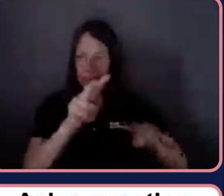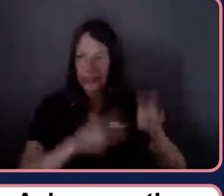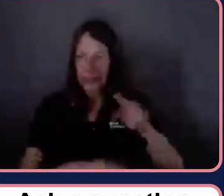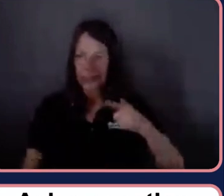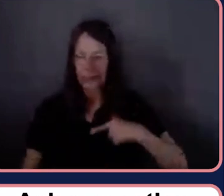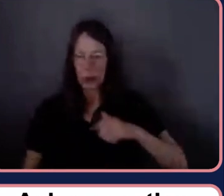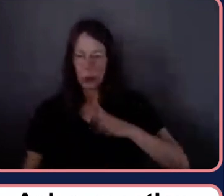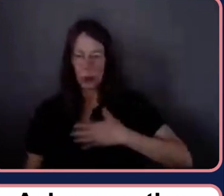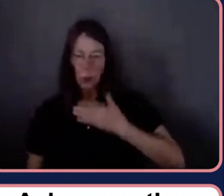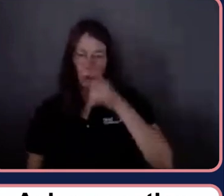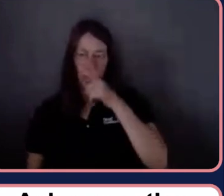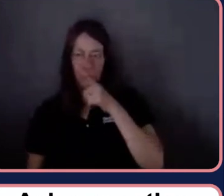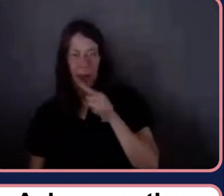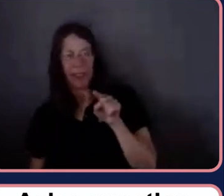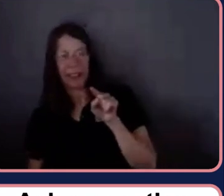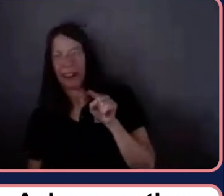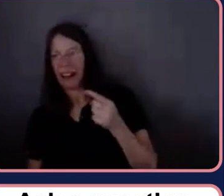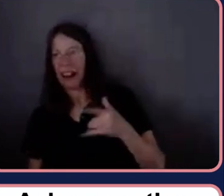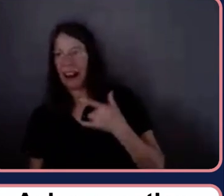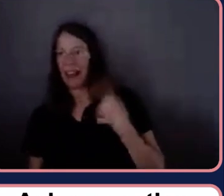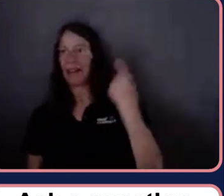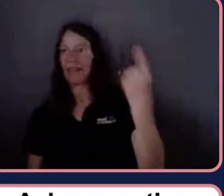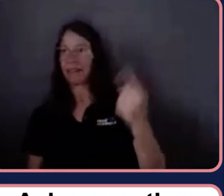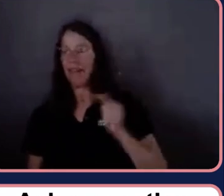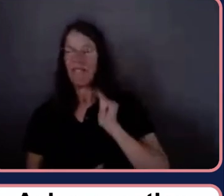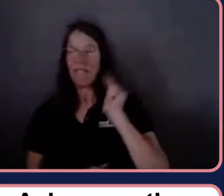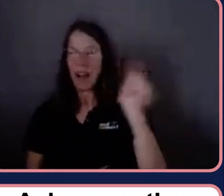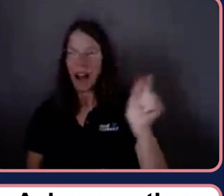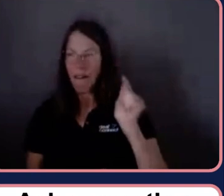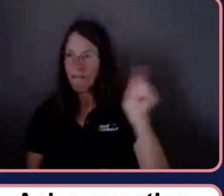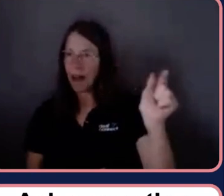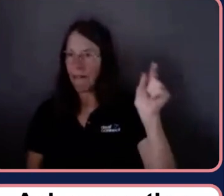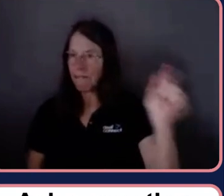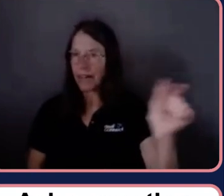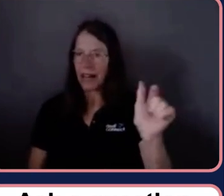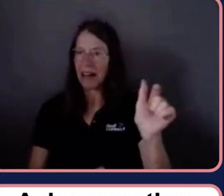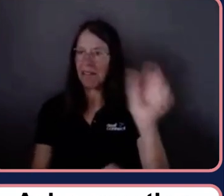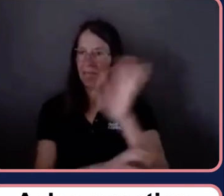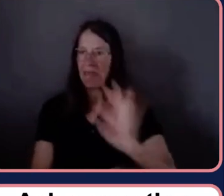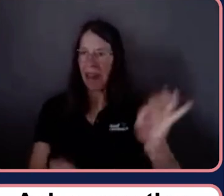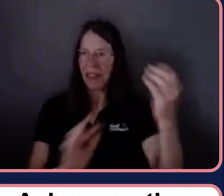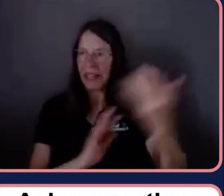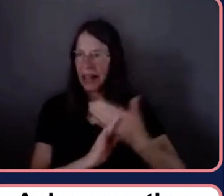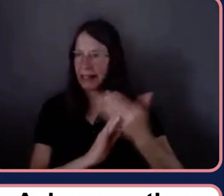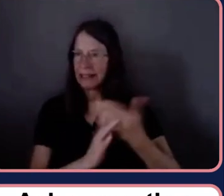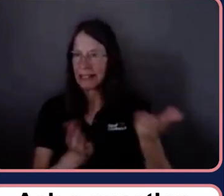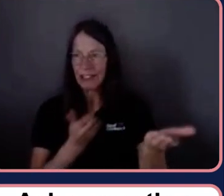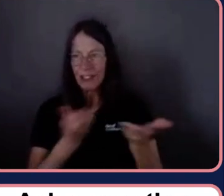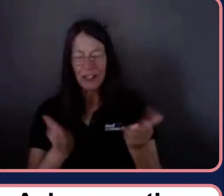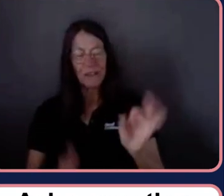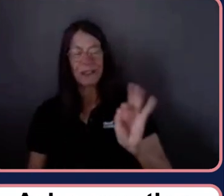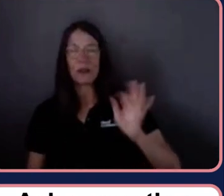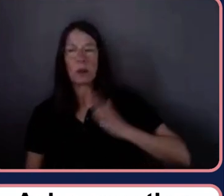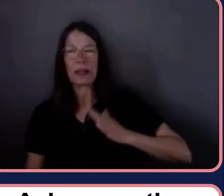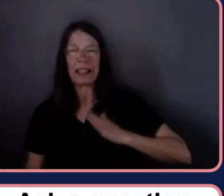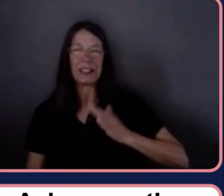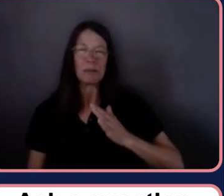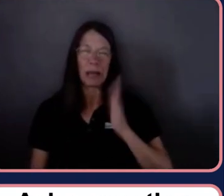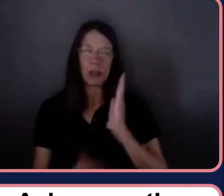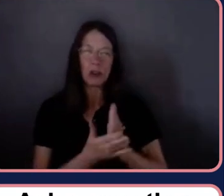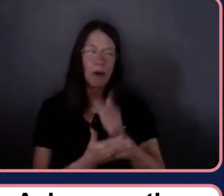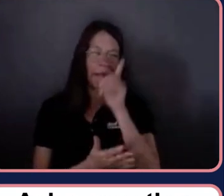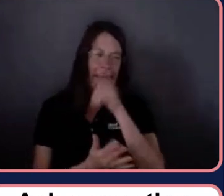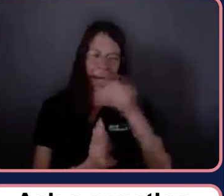service. So at the moment, this is still very much in development. We don't